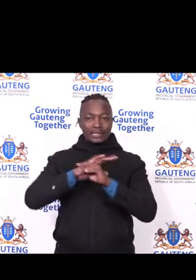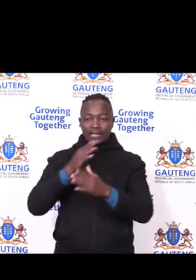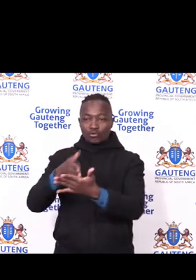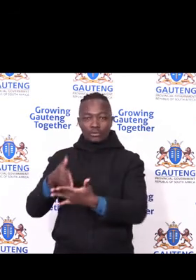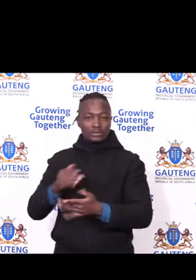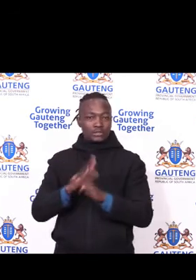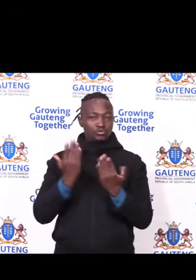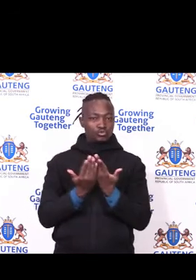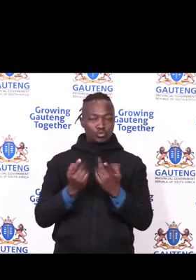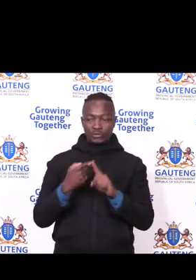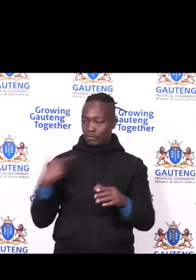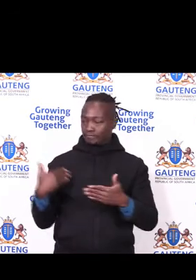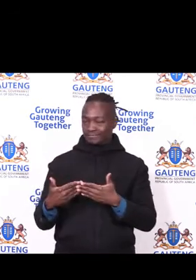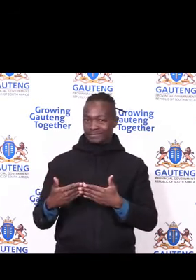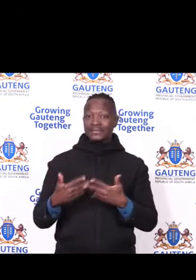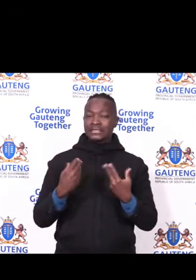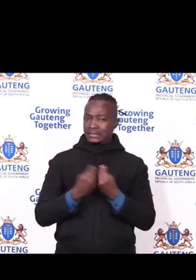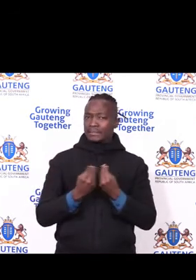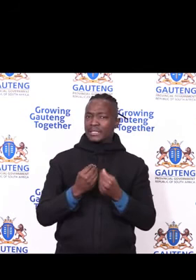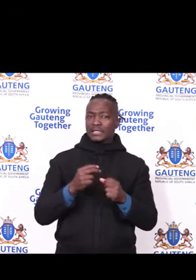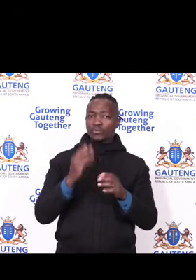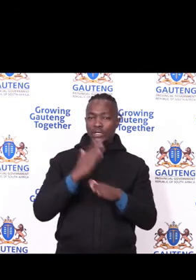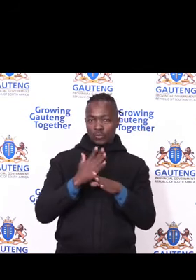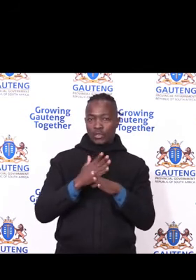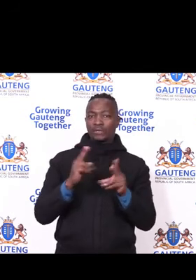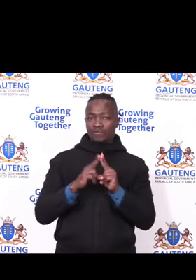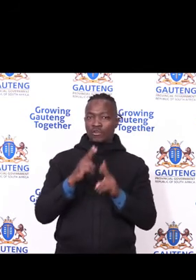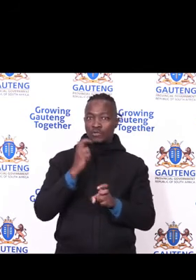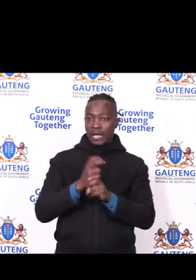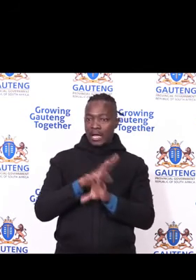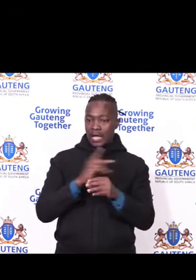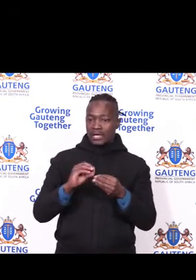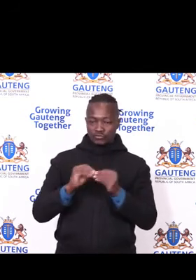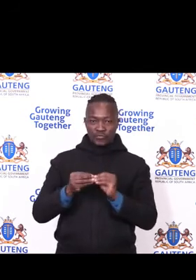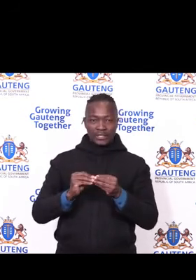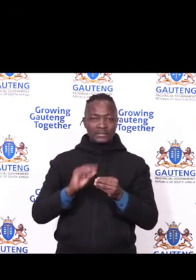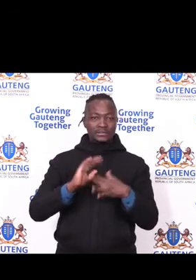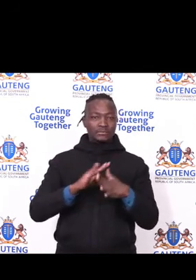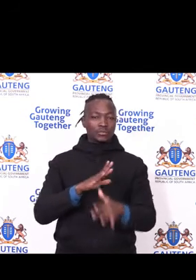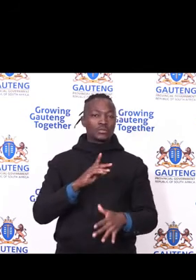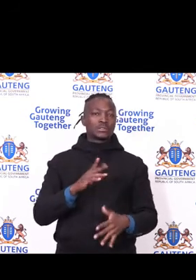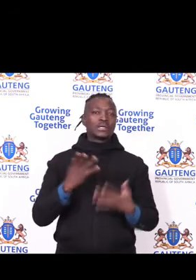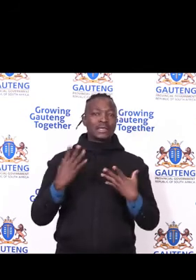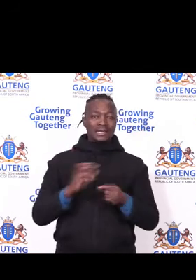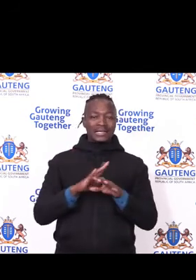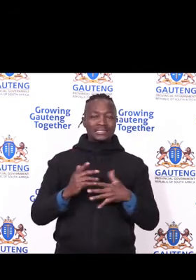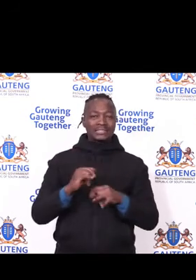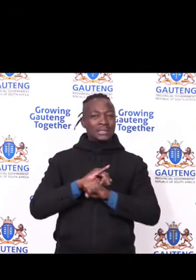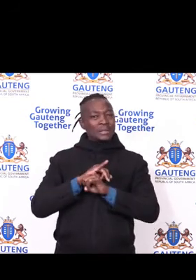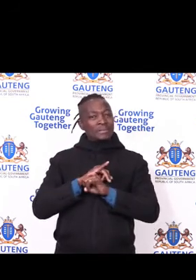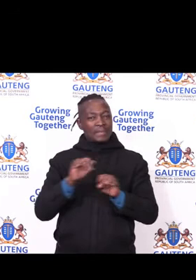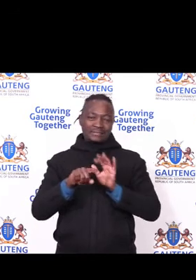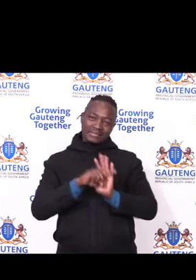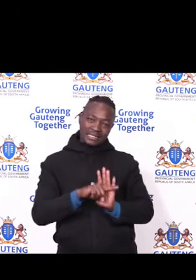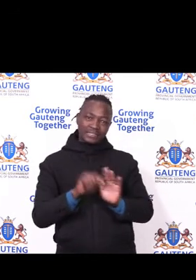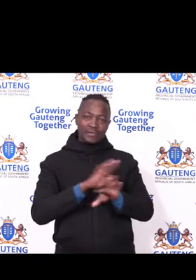now. It's something that we're working very hard to rectify because it has implication in terms of the skills